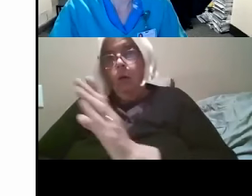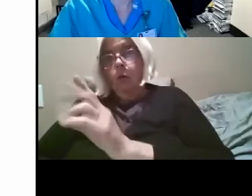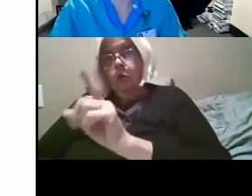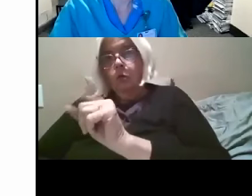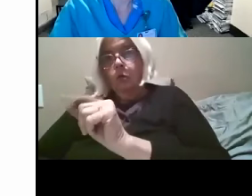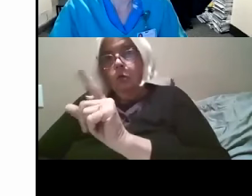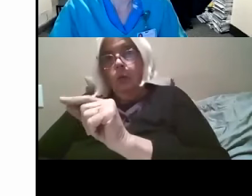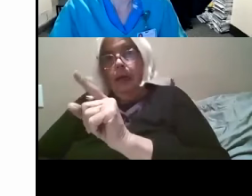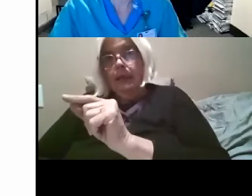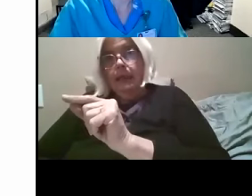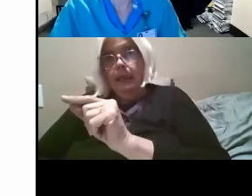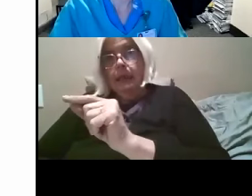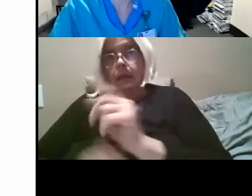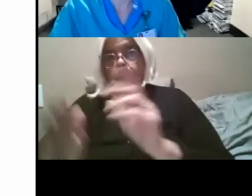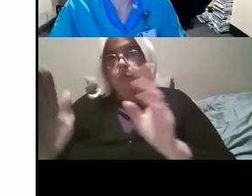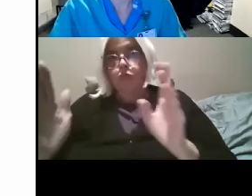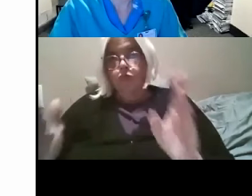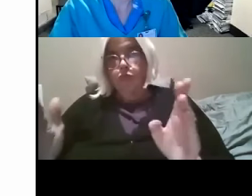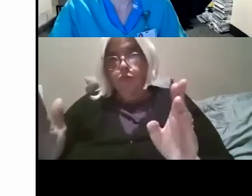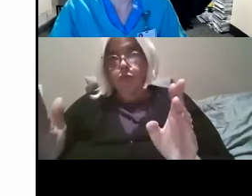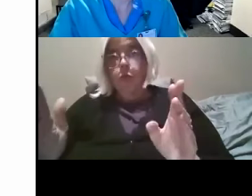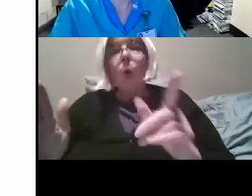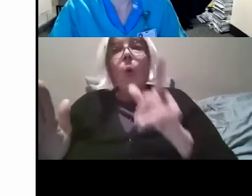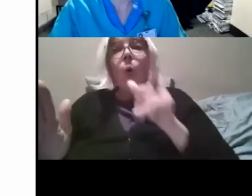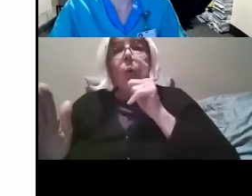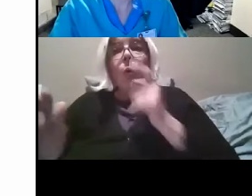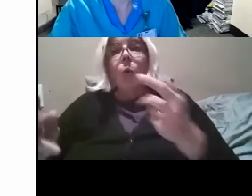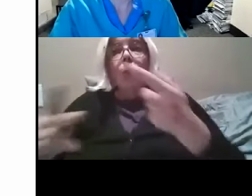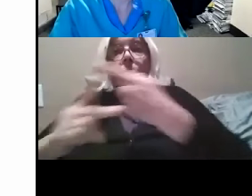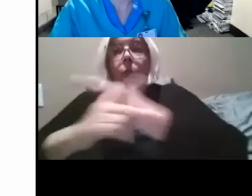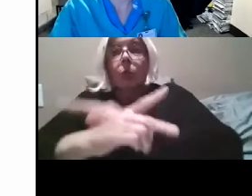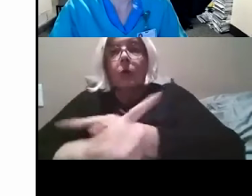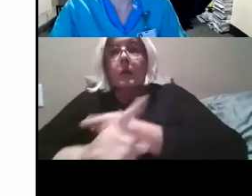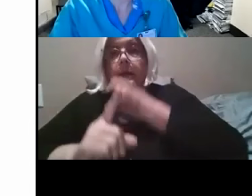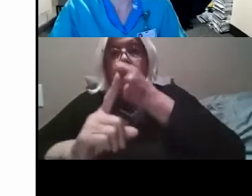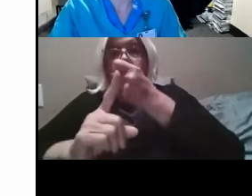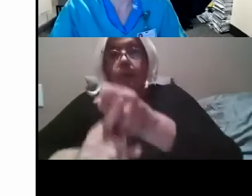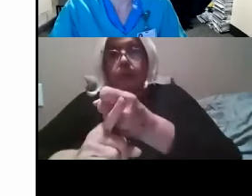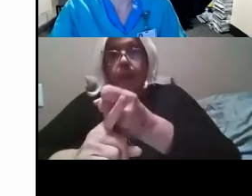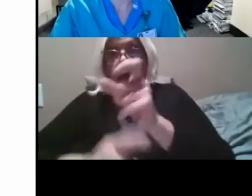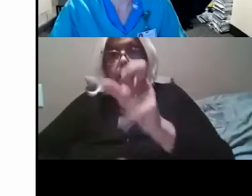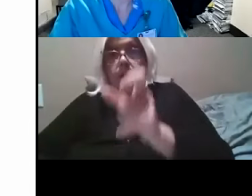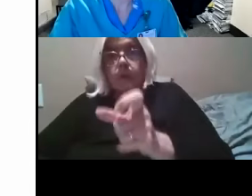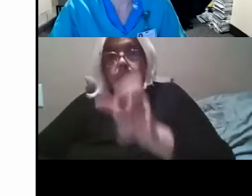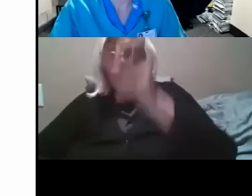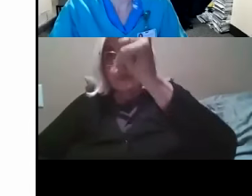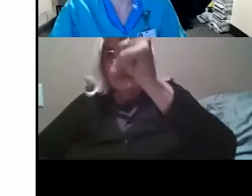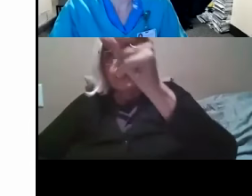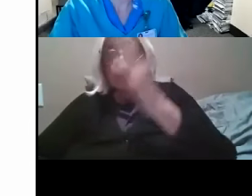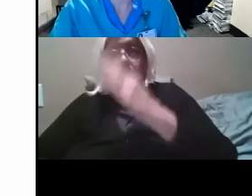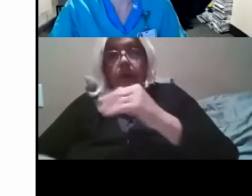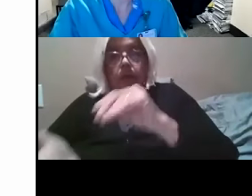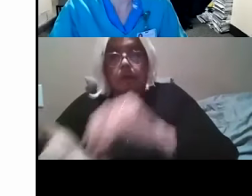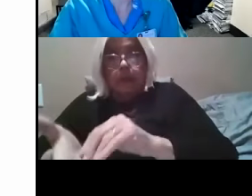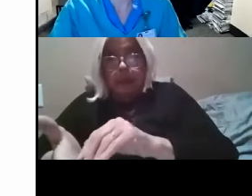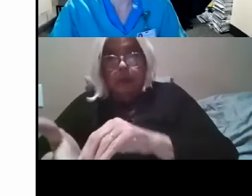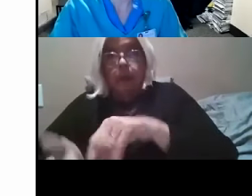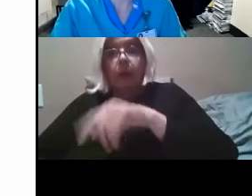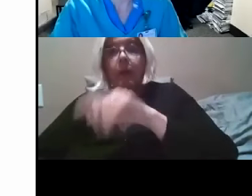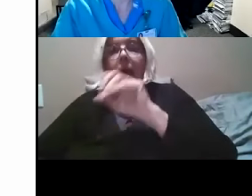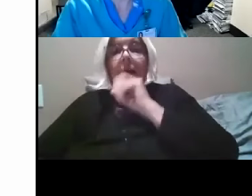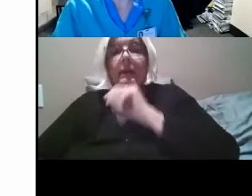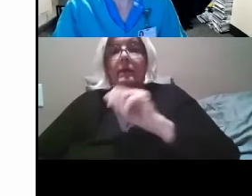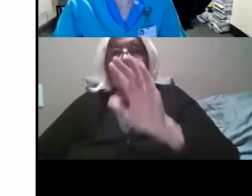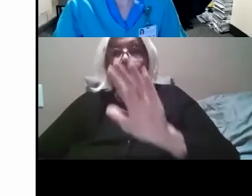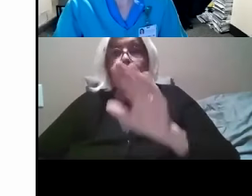most that get MIS-C. And so hospitalization affecting 2 organs, overwhelming